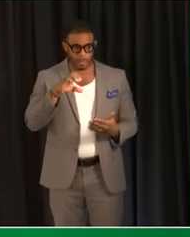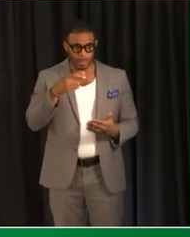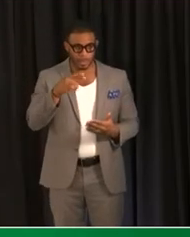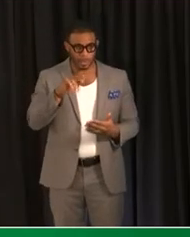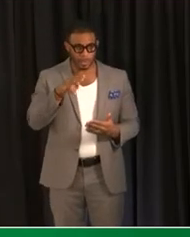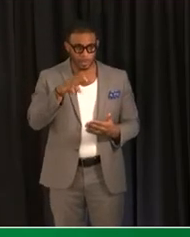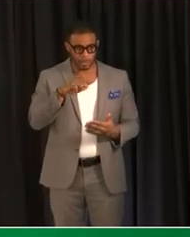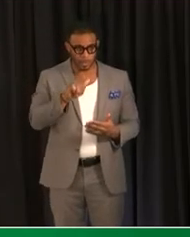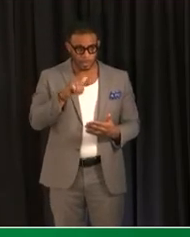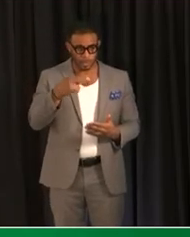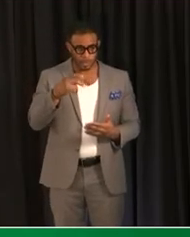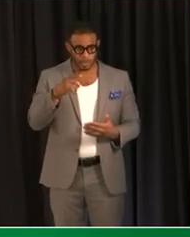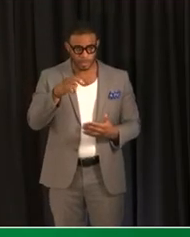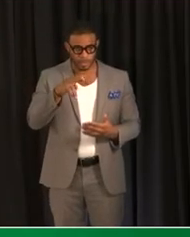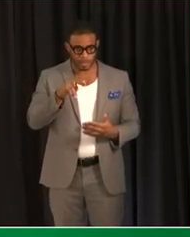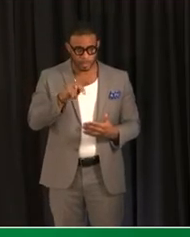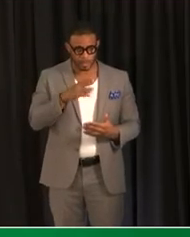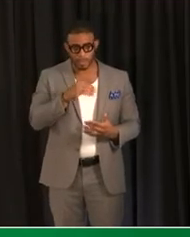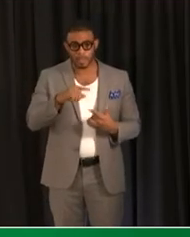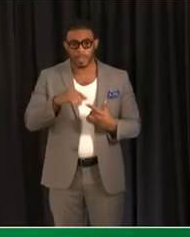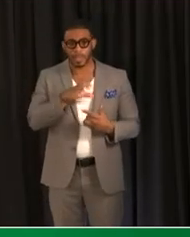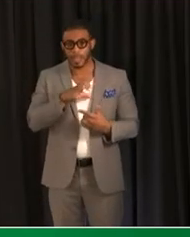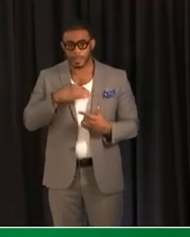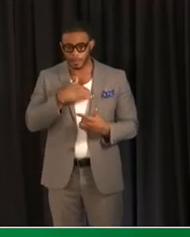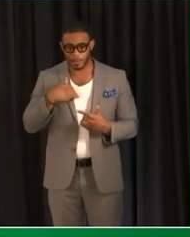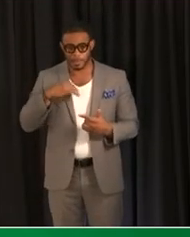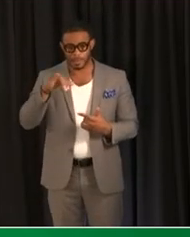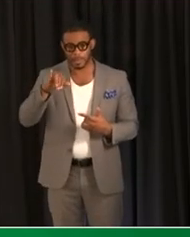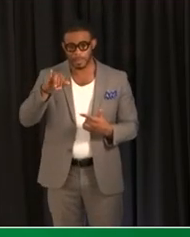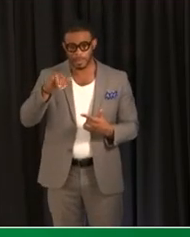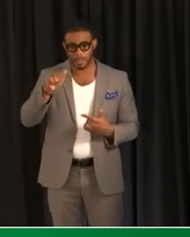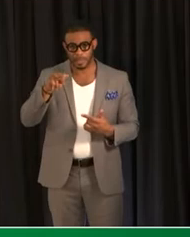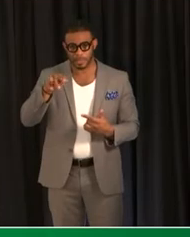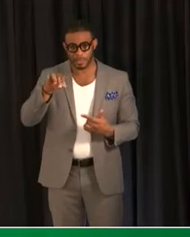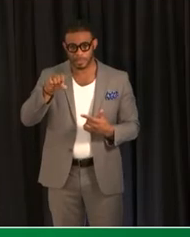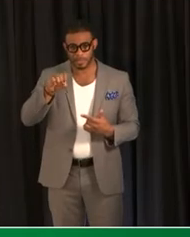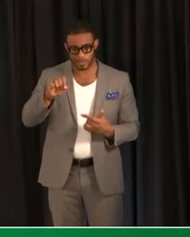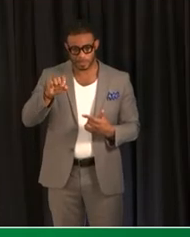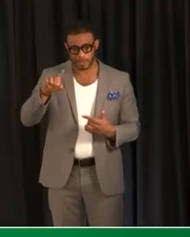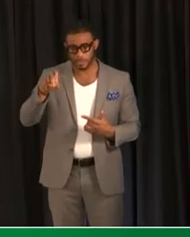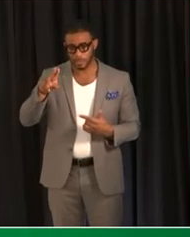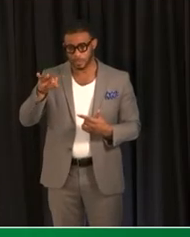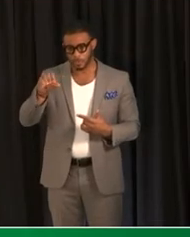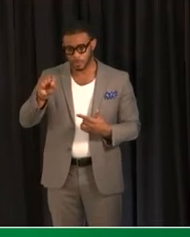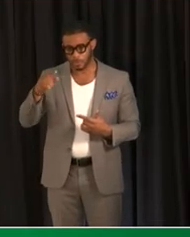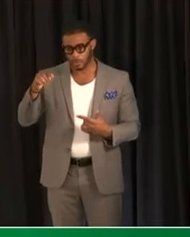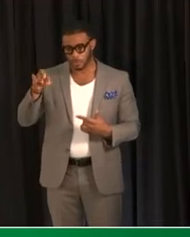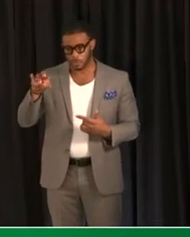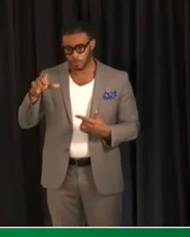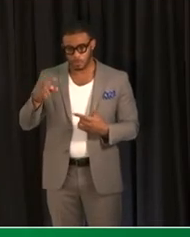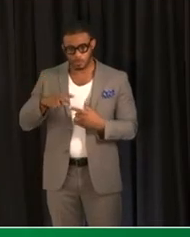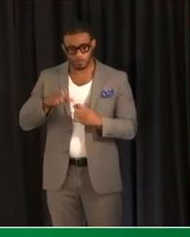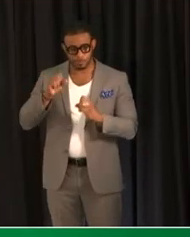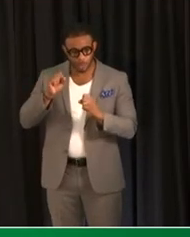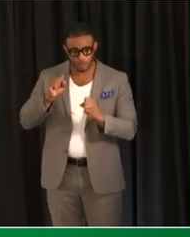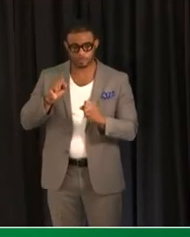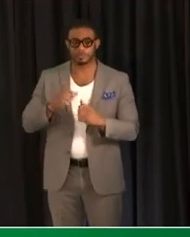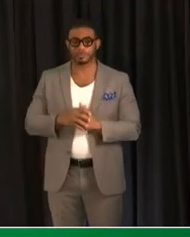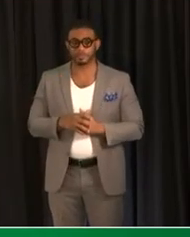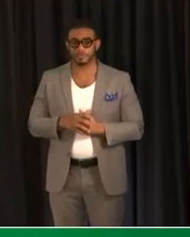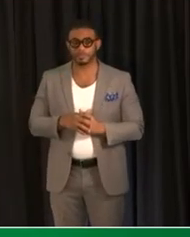Christina Henderson and Councilmember Janice Lewis-George. It's been fantastic working with them both as well in the last couple of